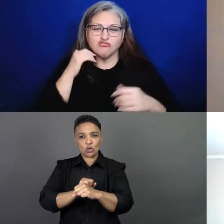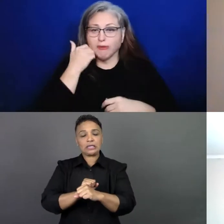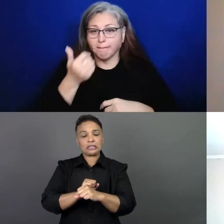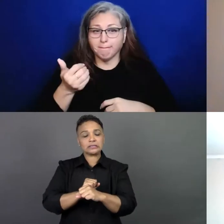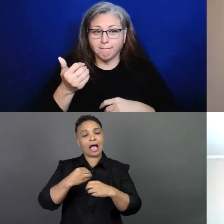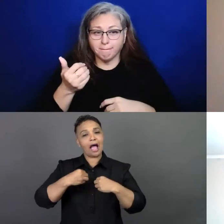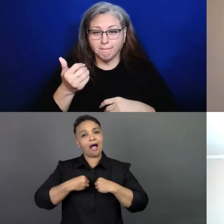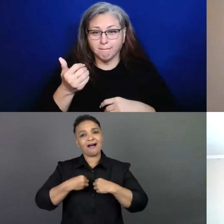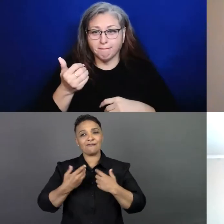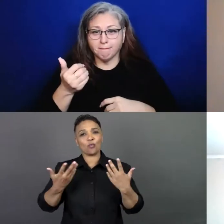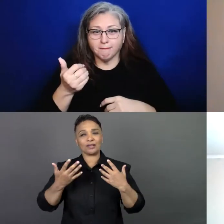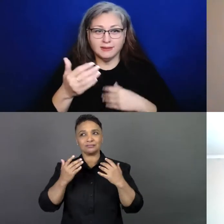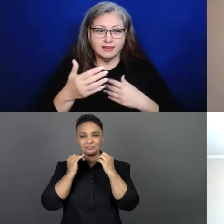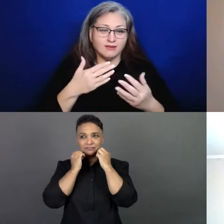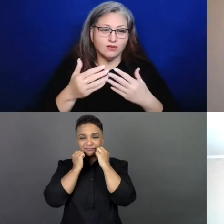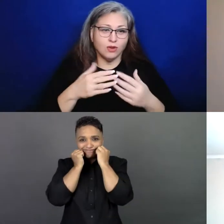know, 11,